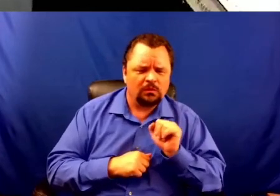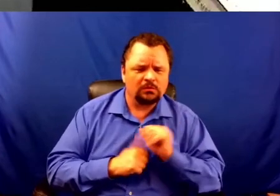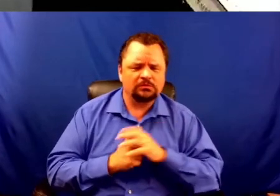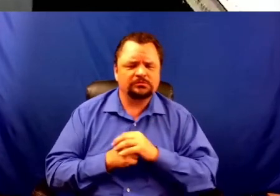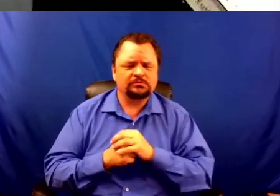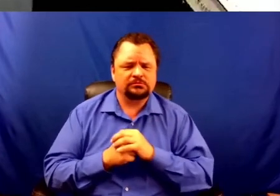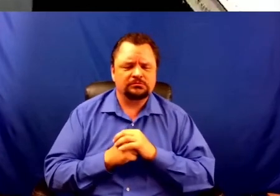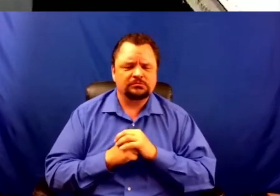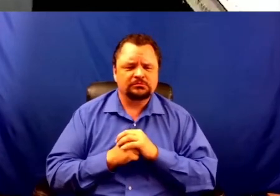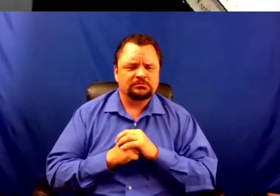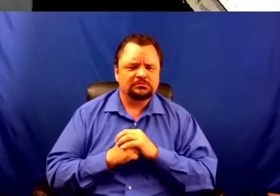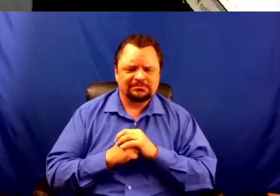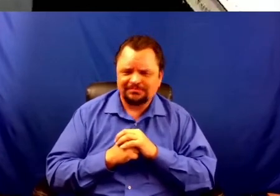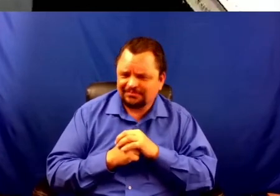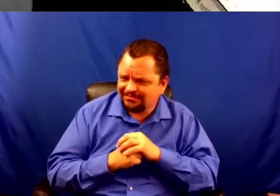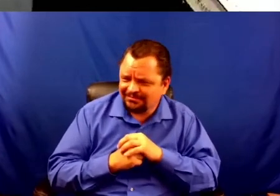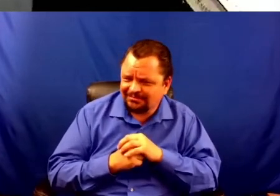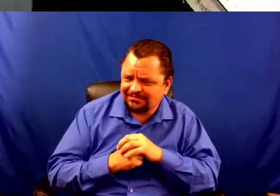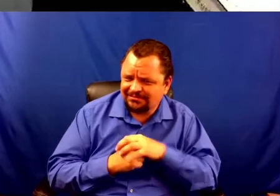is underfunded.